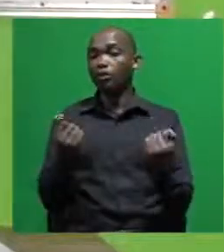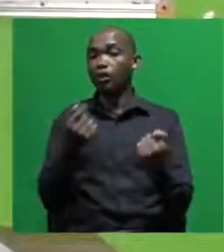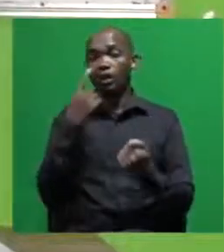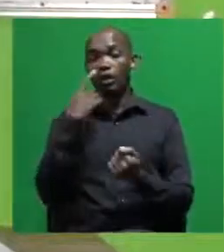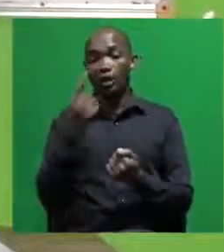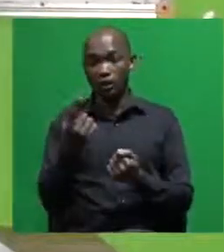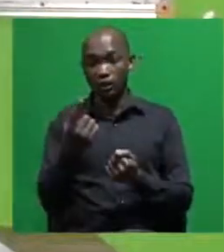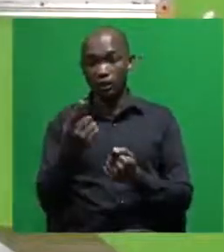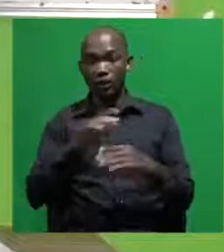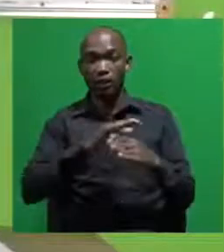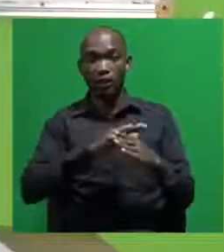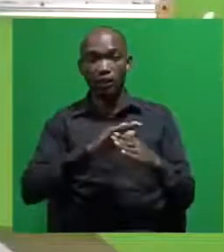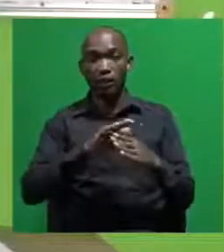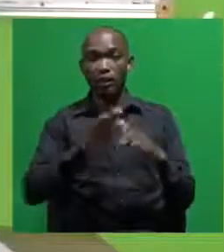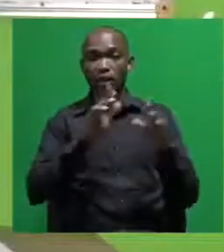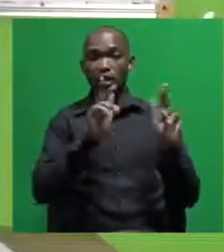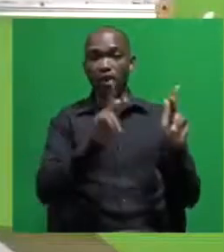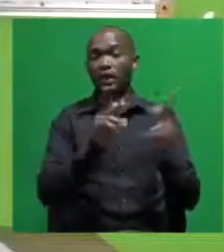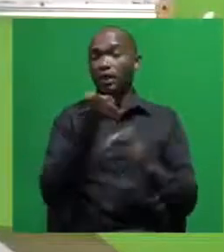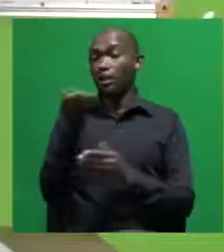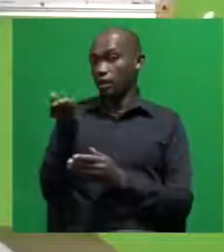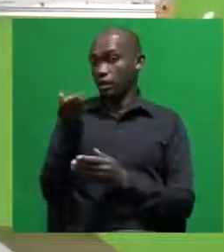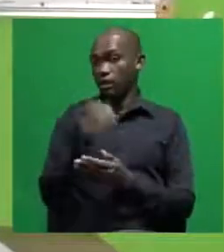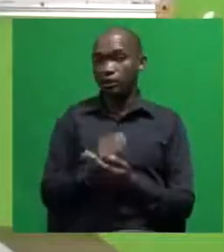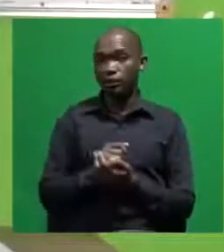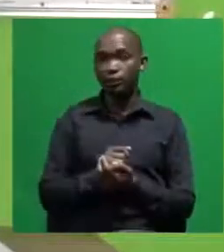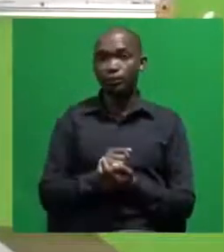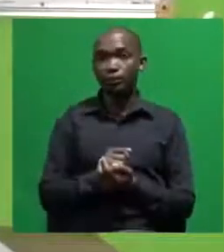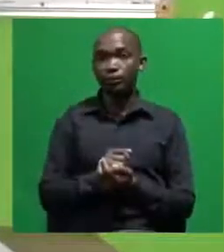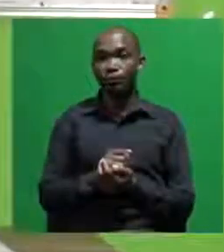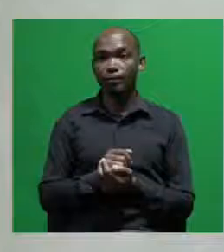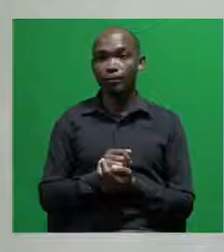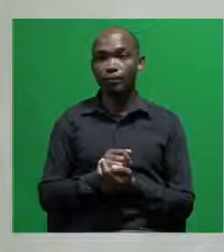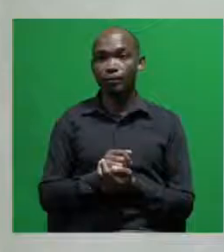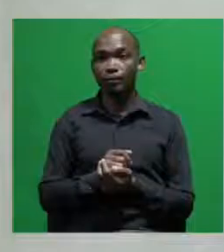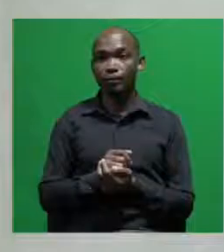we can see like this.